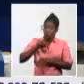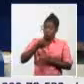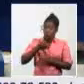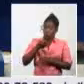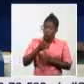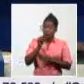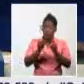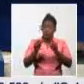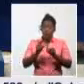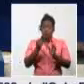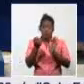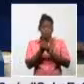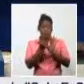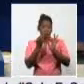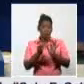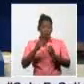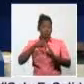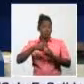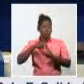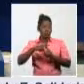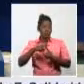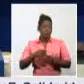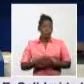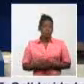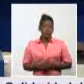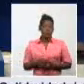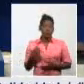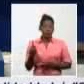confirmed cases yesterday.